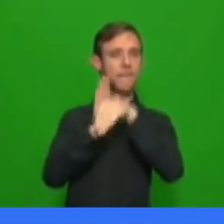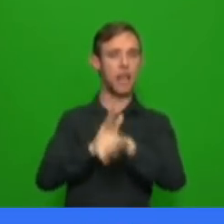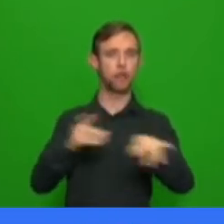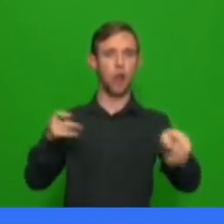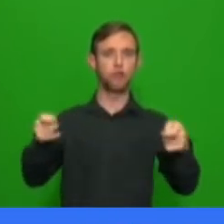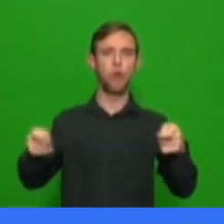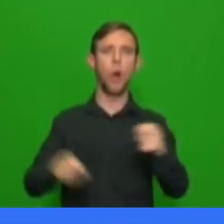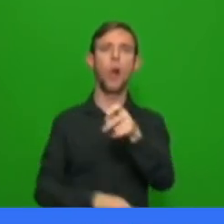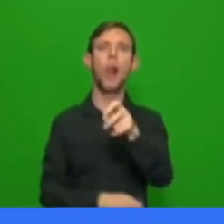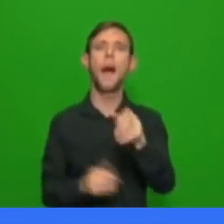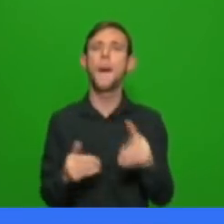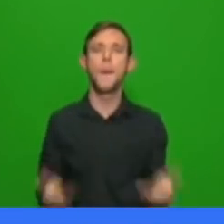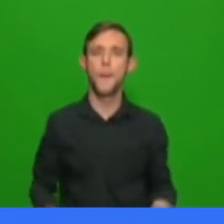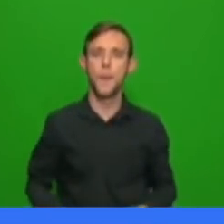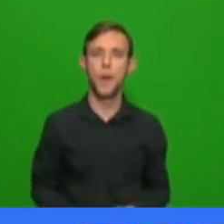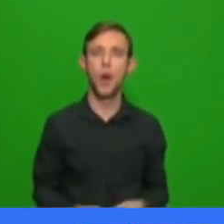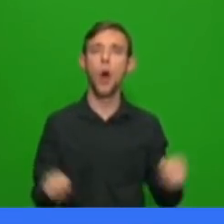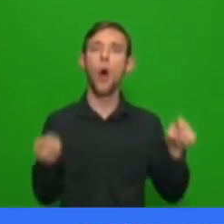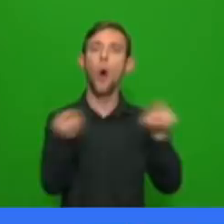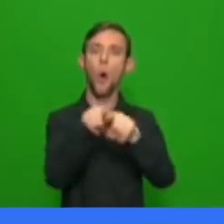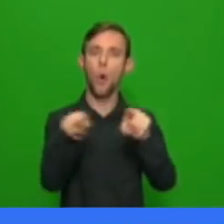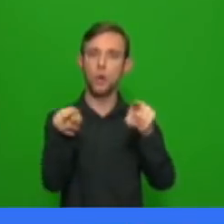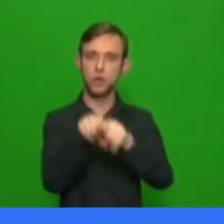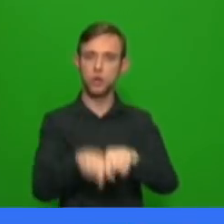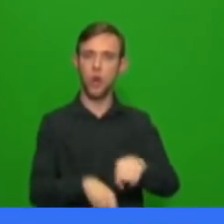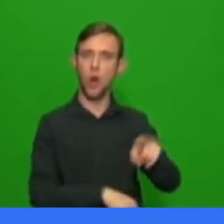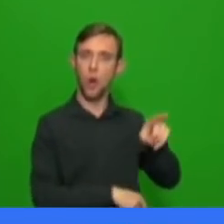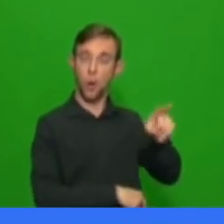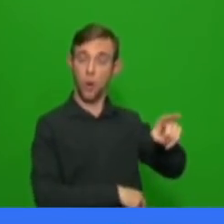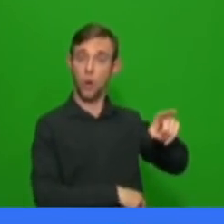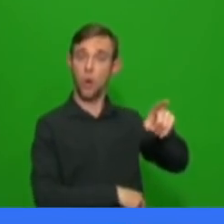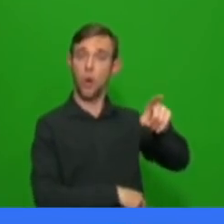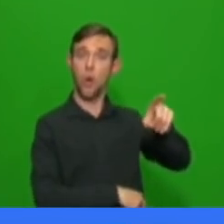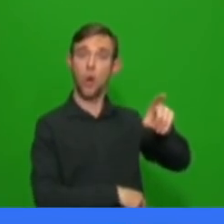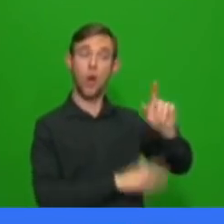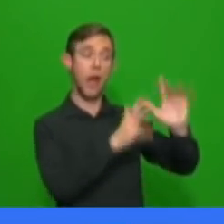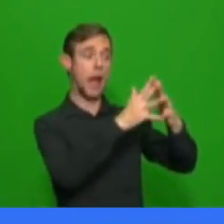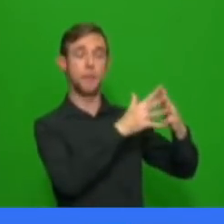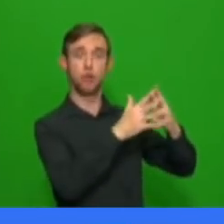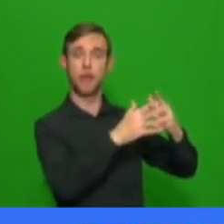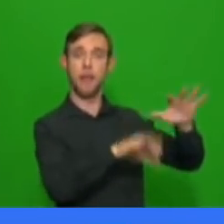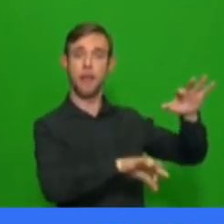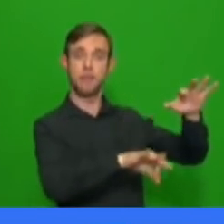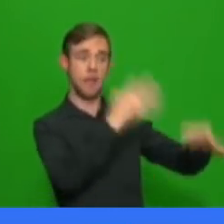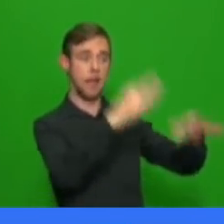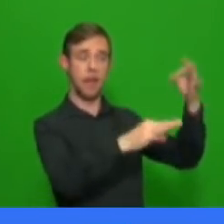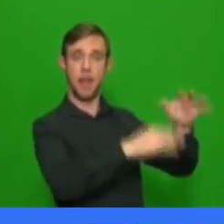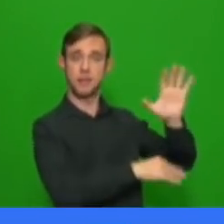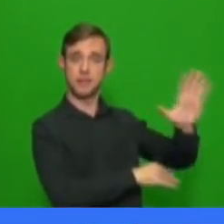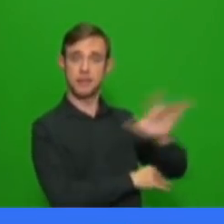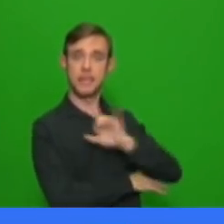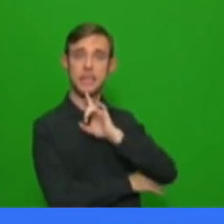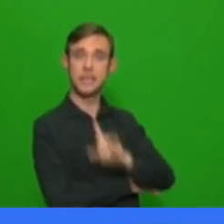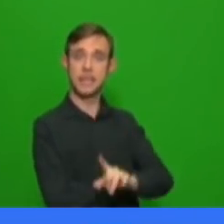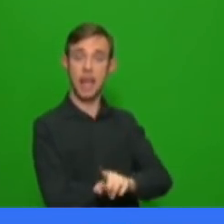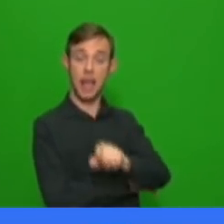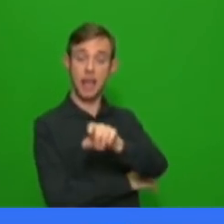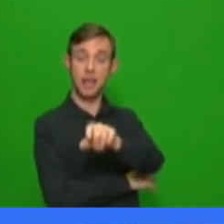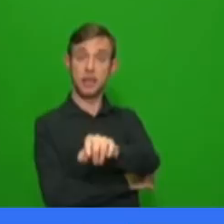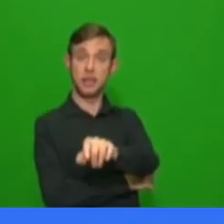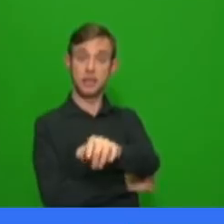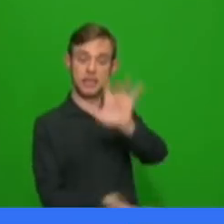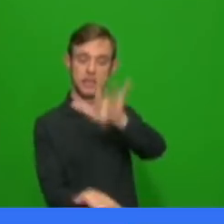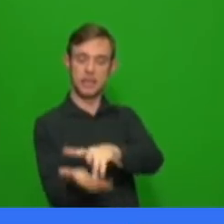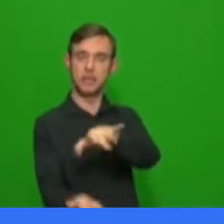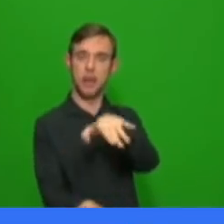note by Bank of America analysts recently who raised concerns about the adequacy of the Reserve